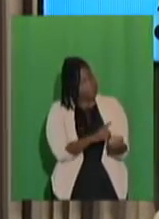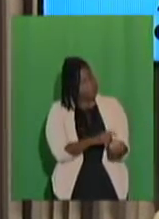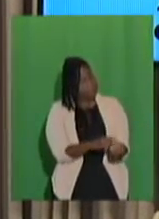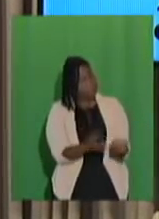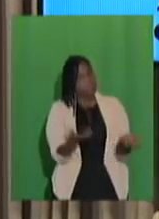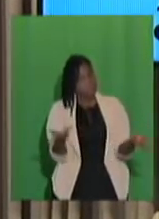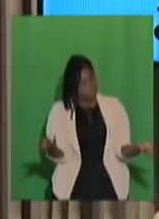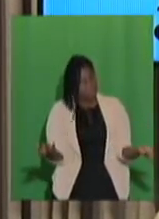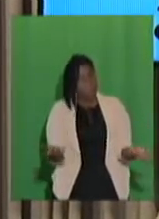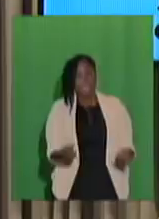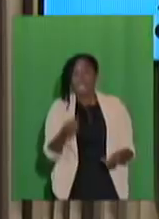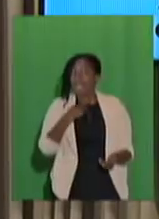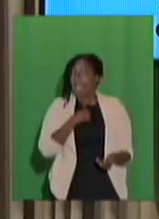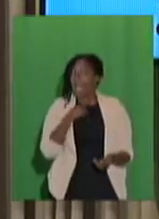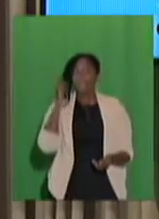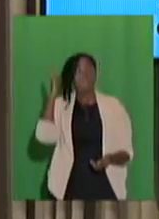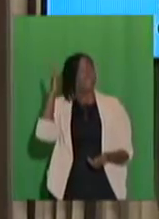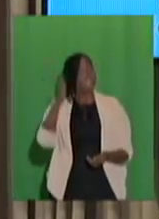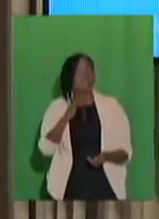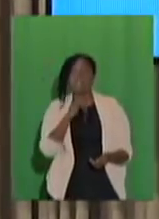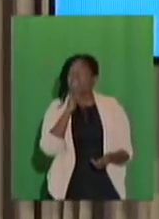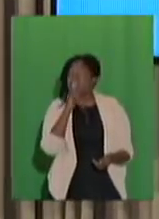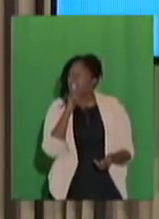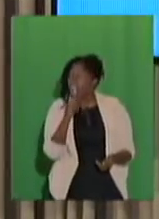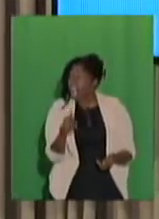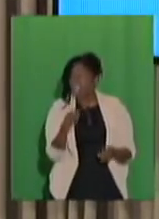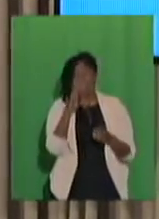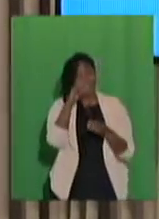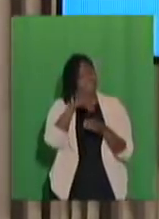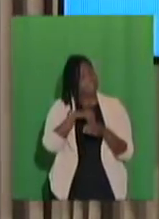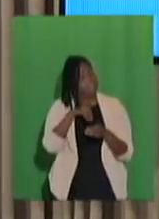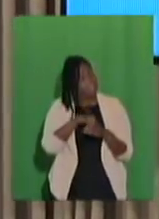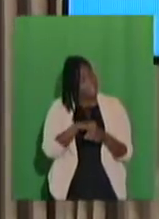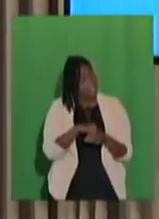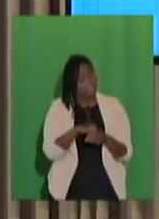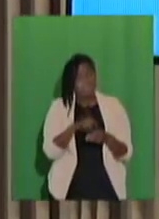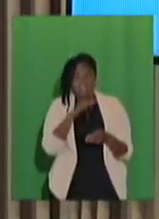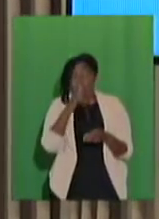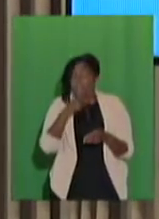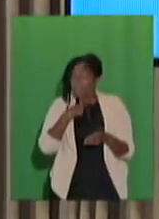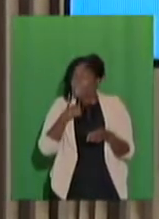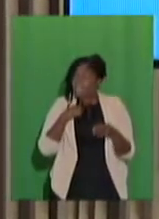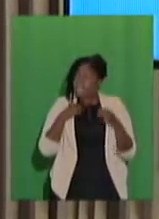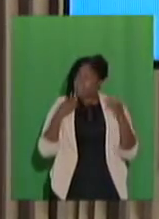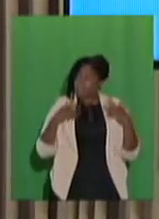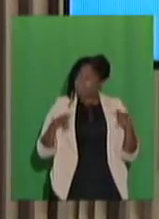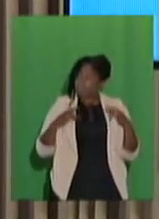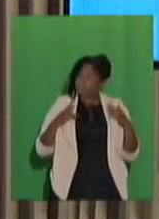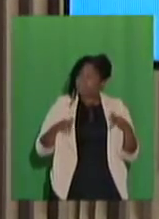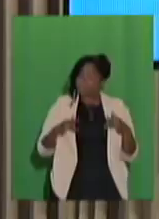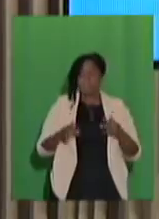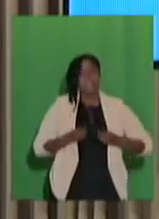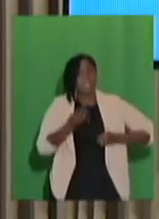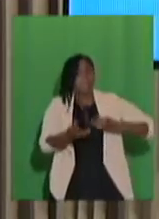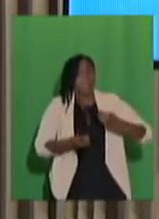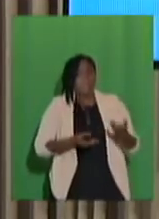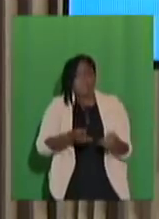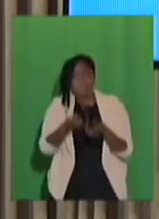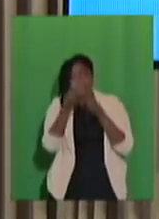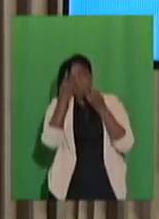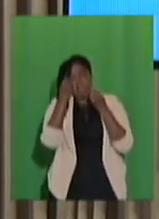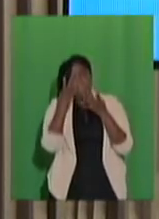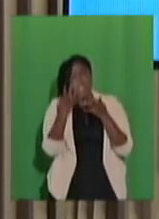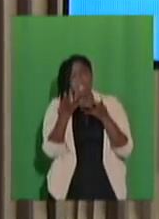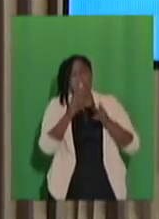I ought not to get involved in giving out information to relatives. The chief